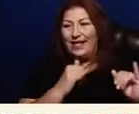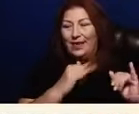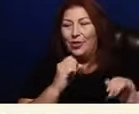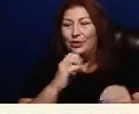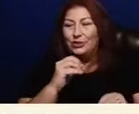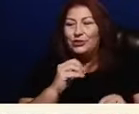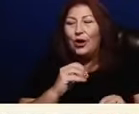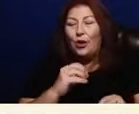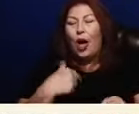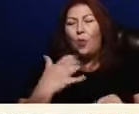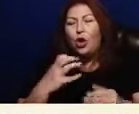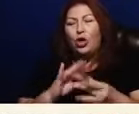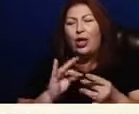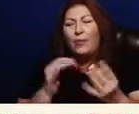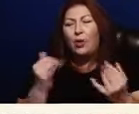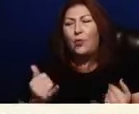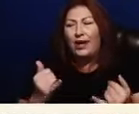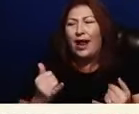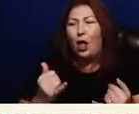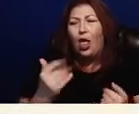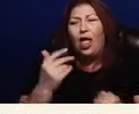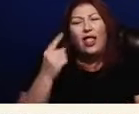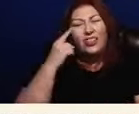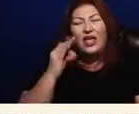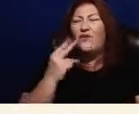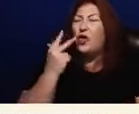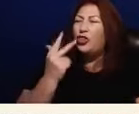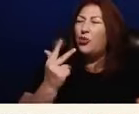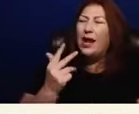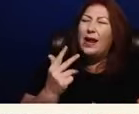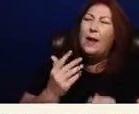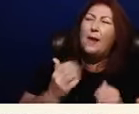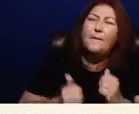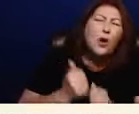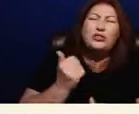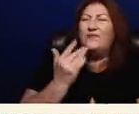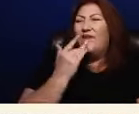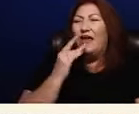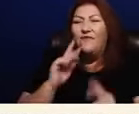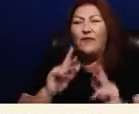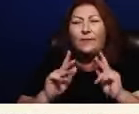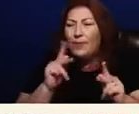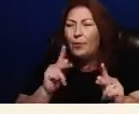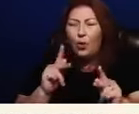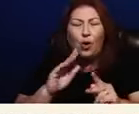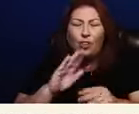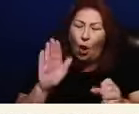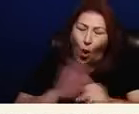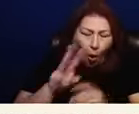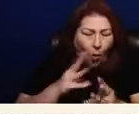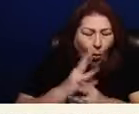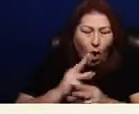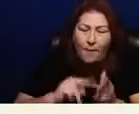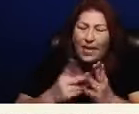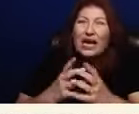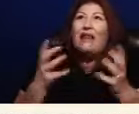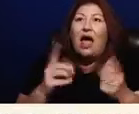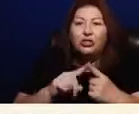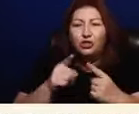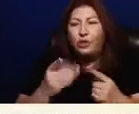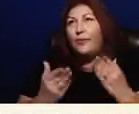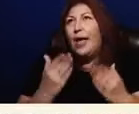comment right now. Think of your three best friends, your three most favorite people in this whole world that mean a lot to you, right? It could be family,